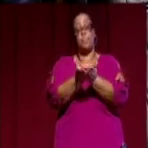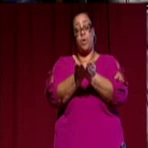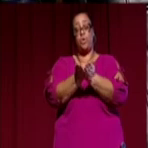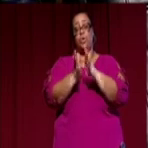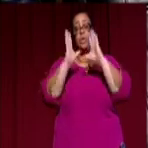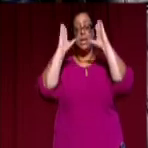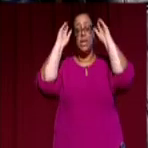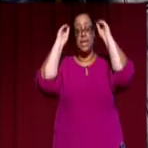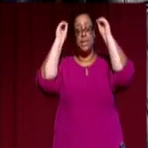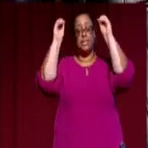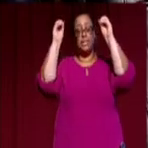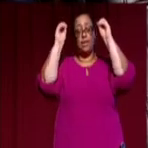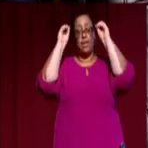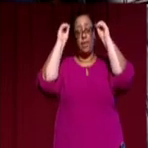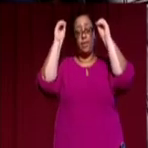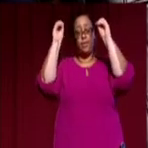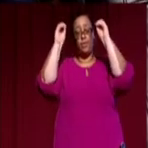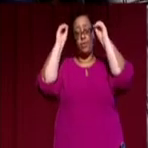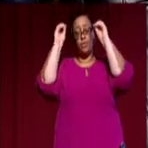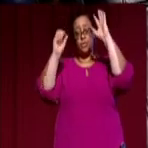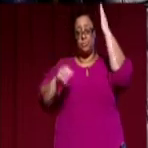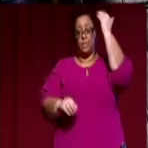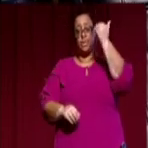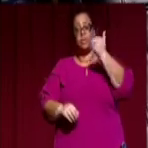Bible, he tells me so.